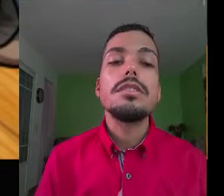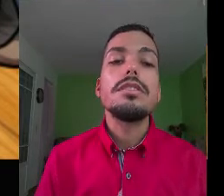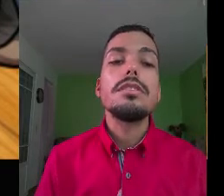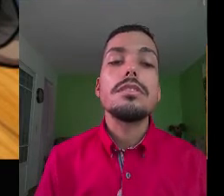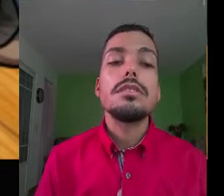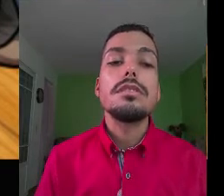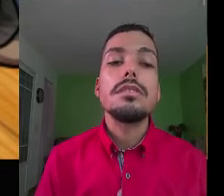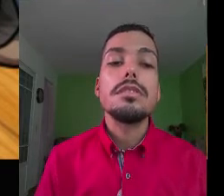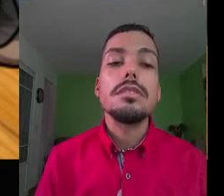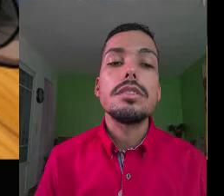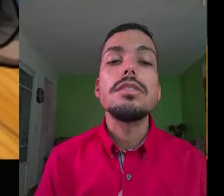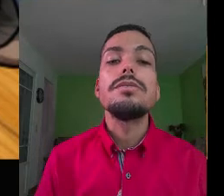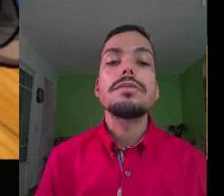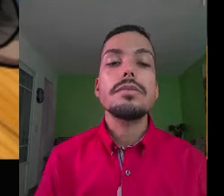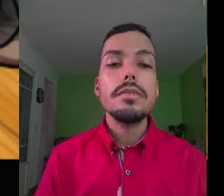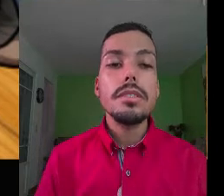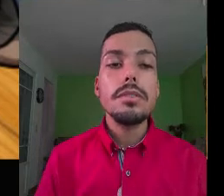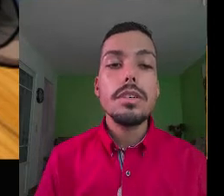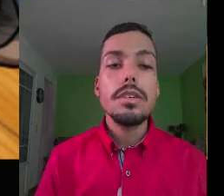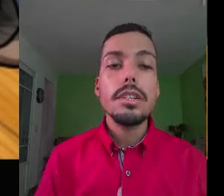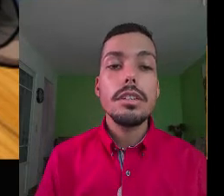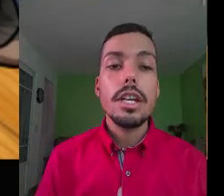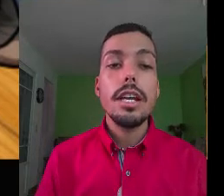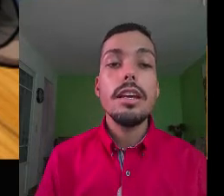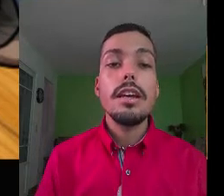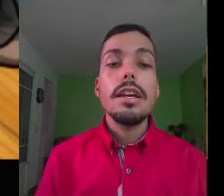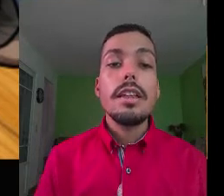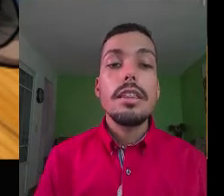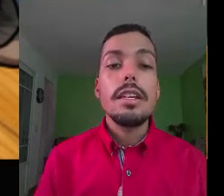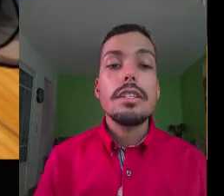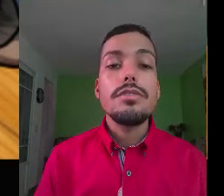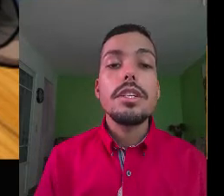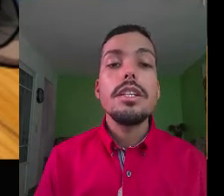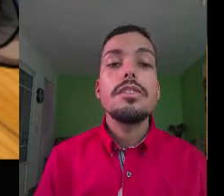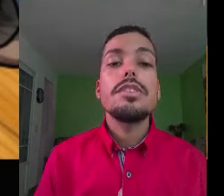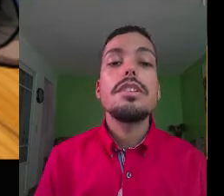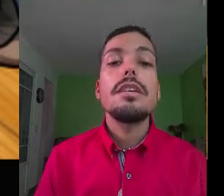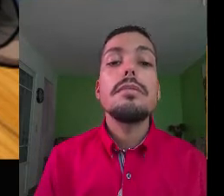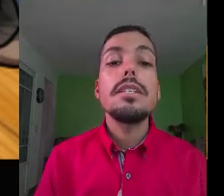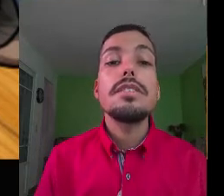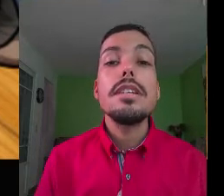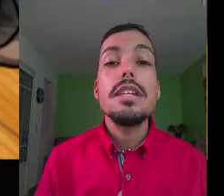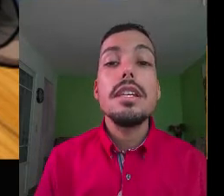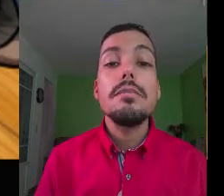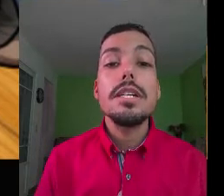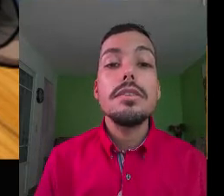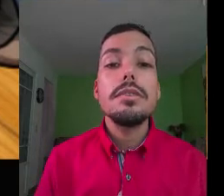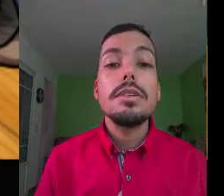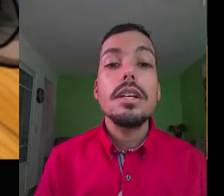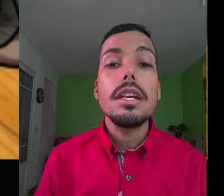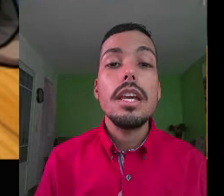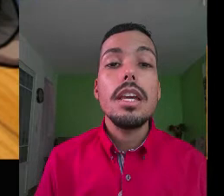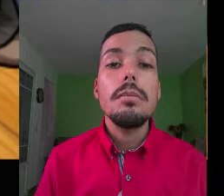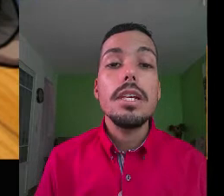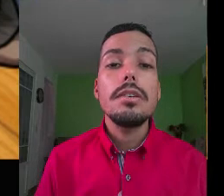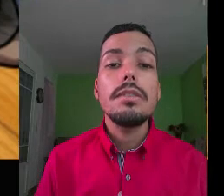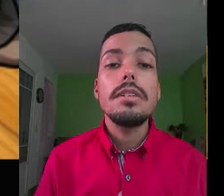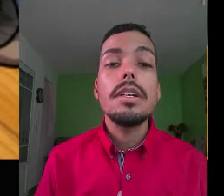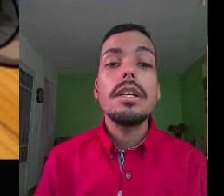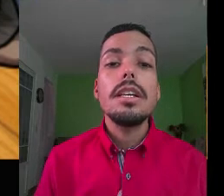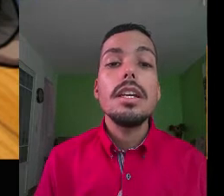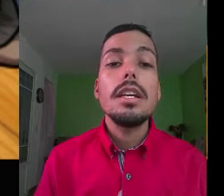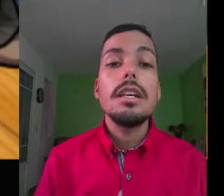R, R. Very good, okay? The next friend here, its name is emu,